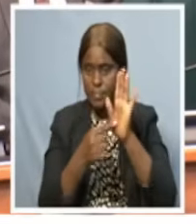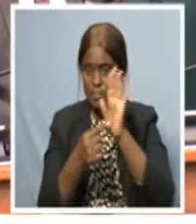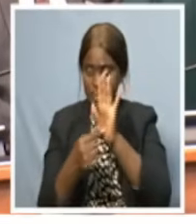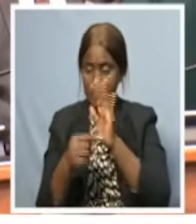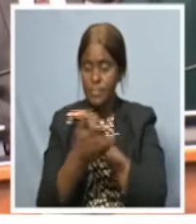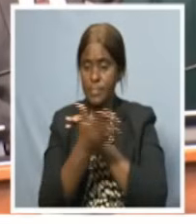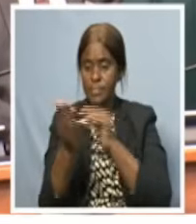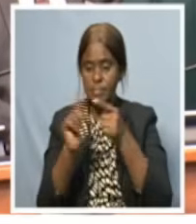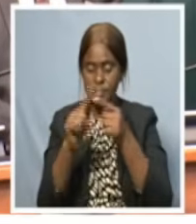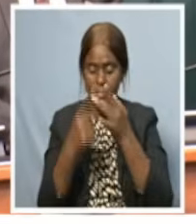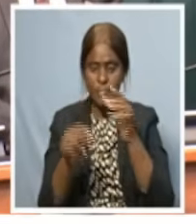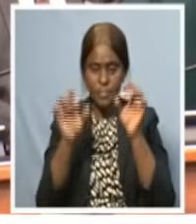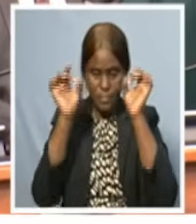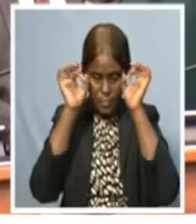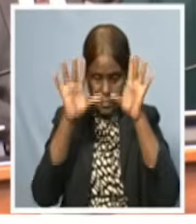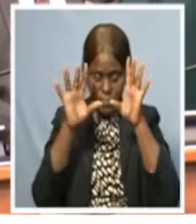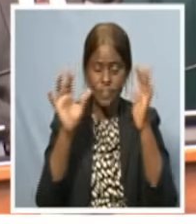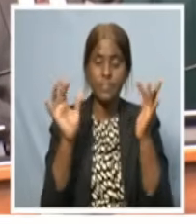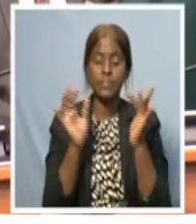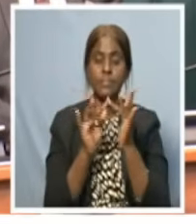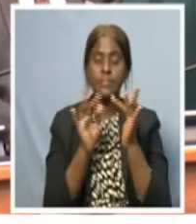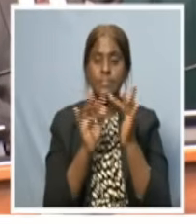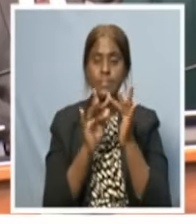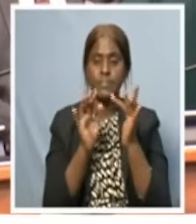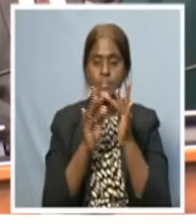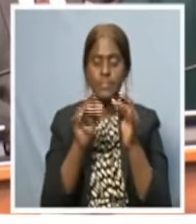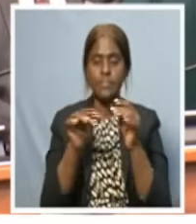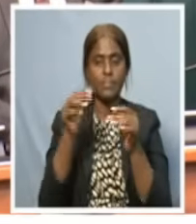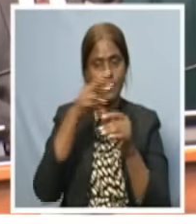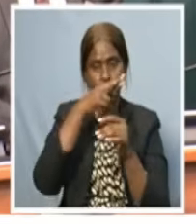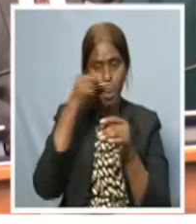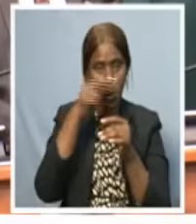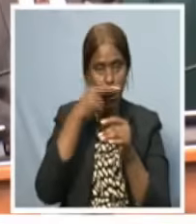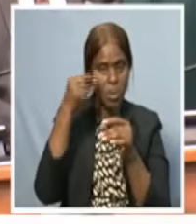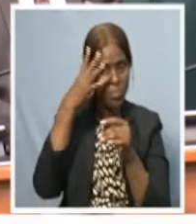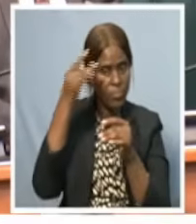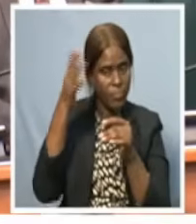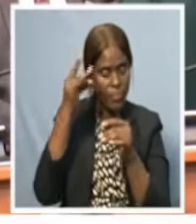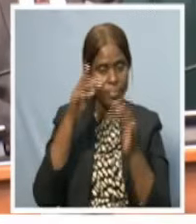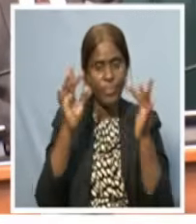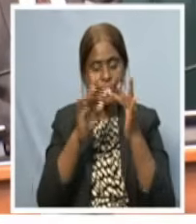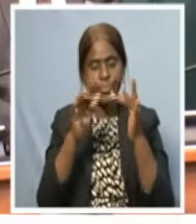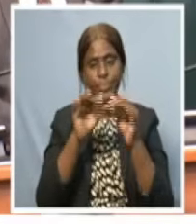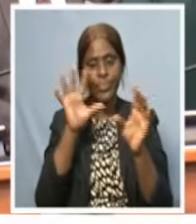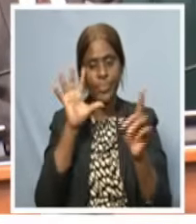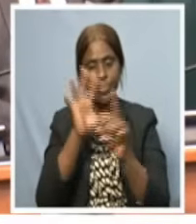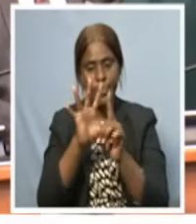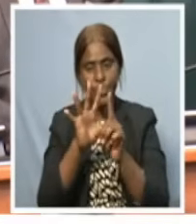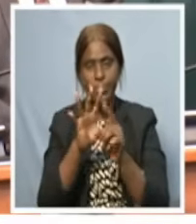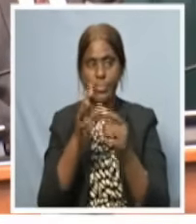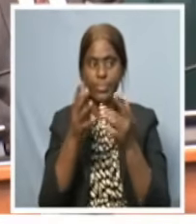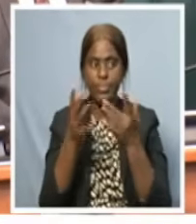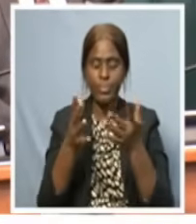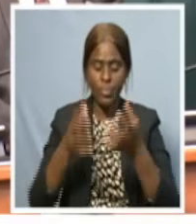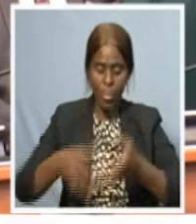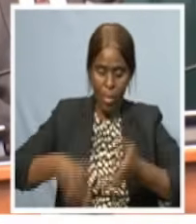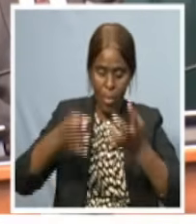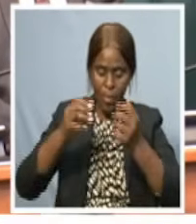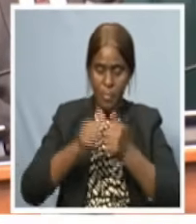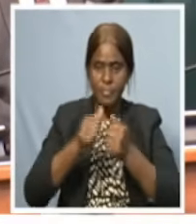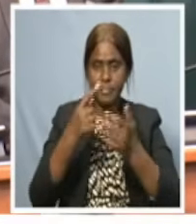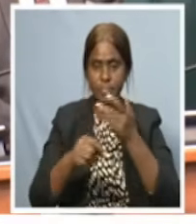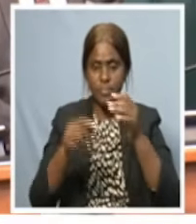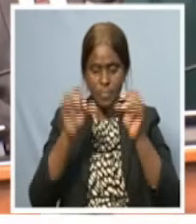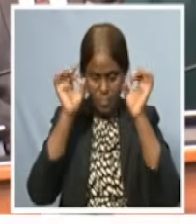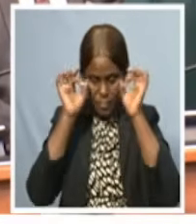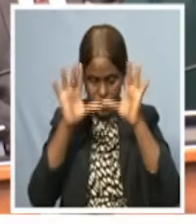them to danger online scams, cyberbullying, grooming, trafficking, and exposure